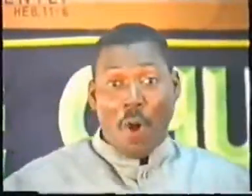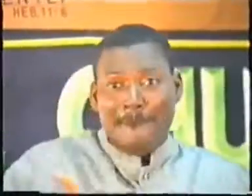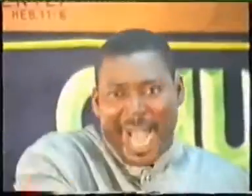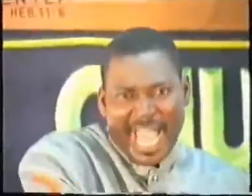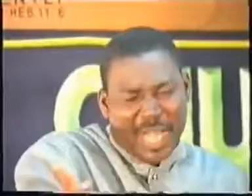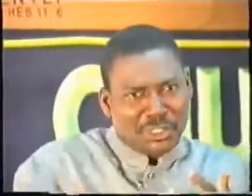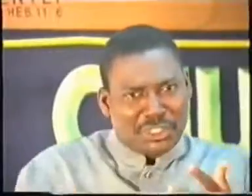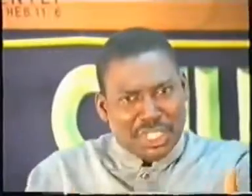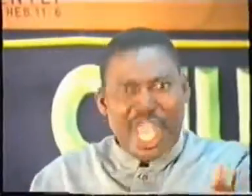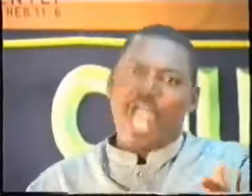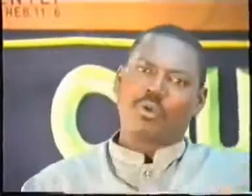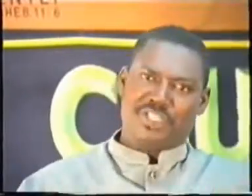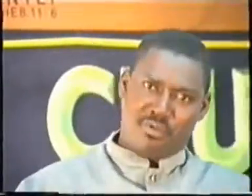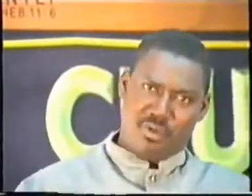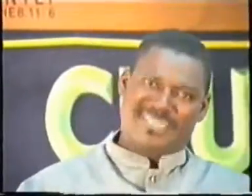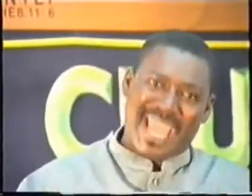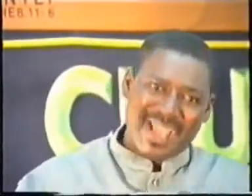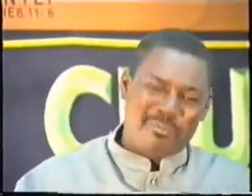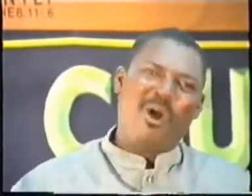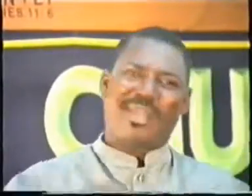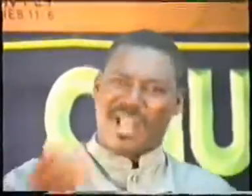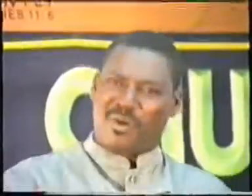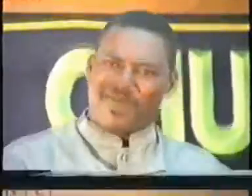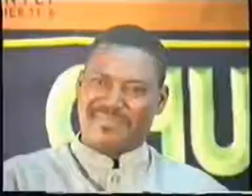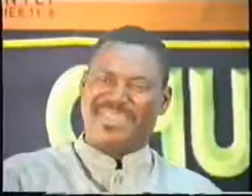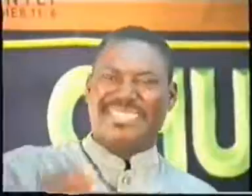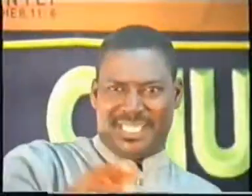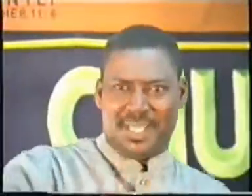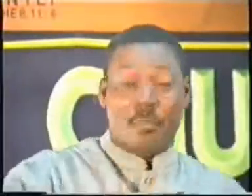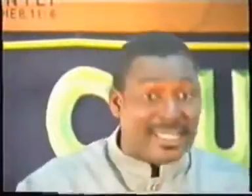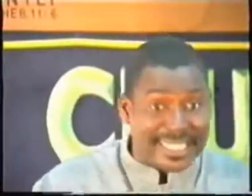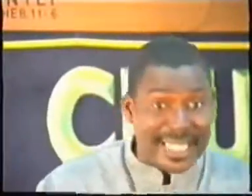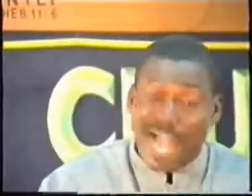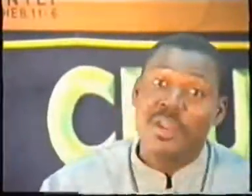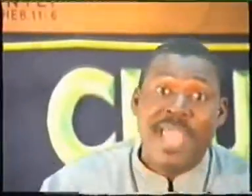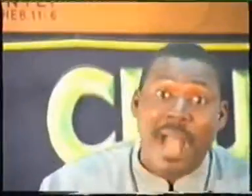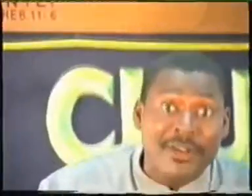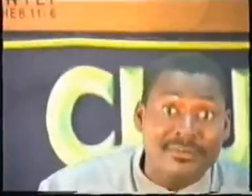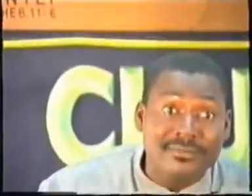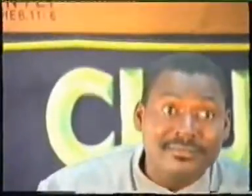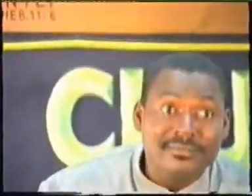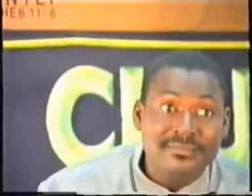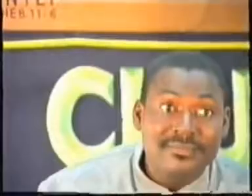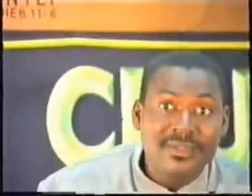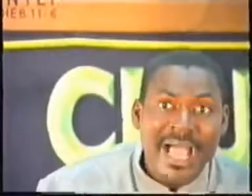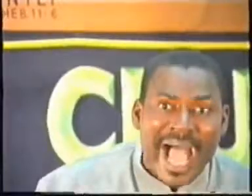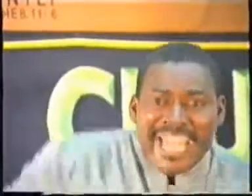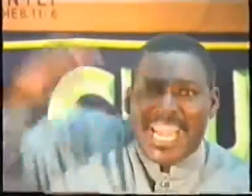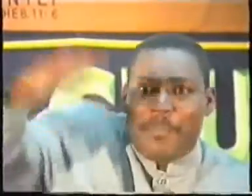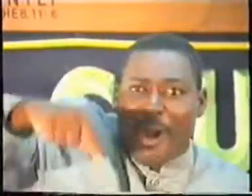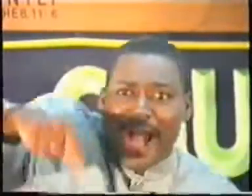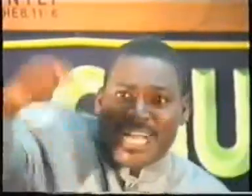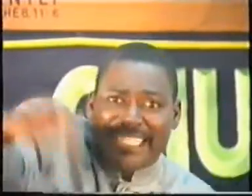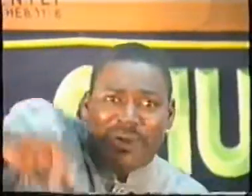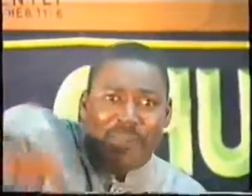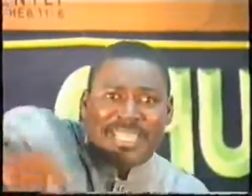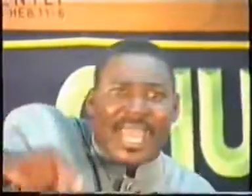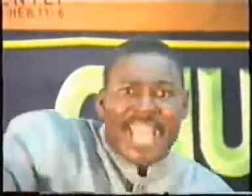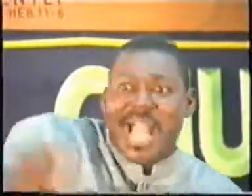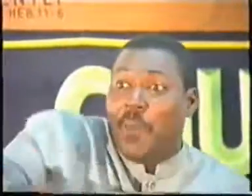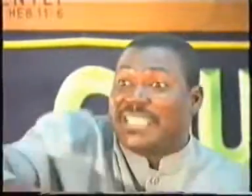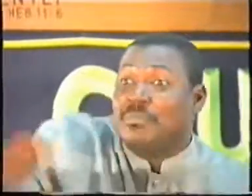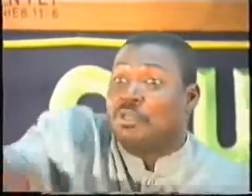Ewa oma and wa jye and kunte buomu. Se, Paul, o kenya nko pasem, intije. Paul se, a sorry biara amwa no. Ade na Paul wa anka nche wa